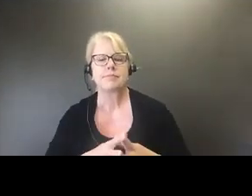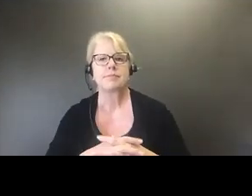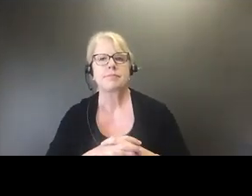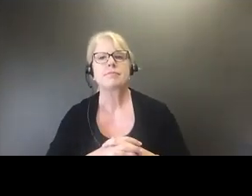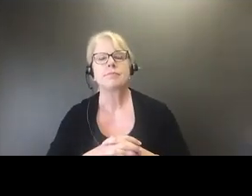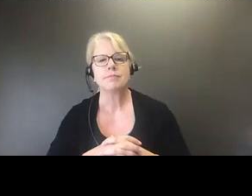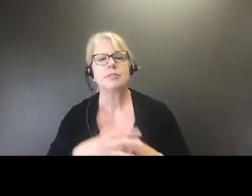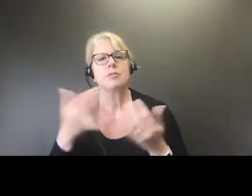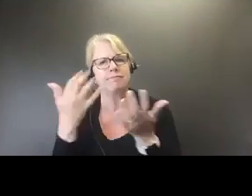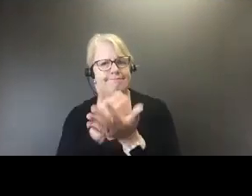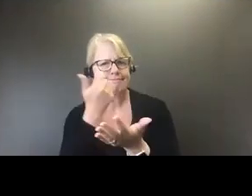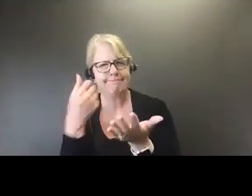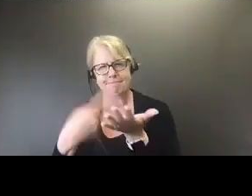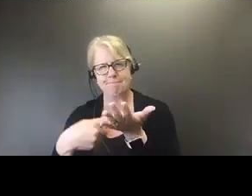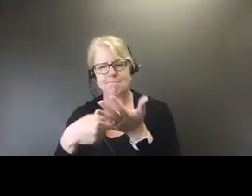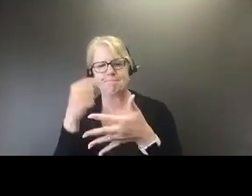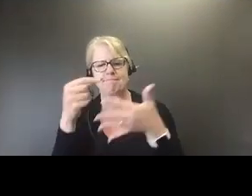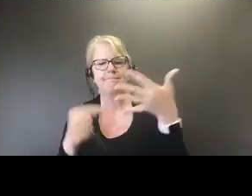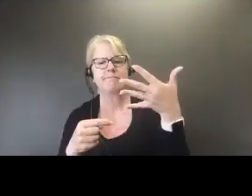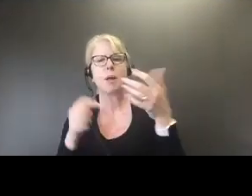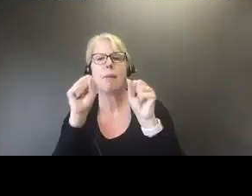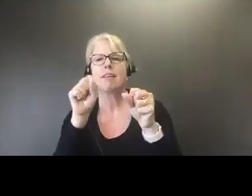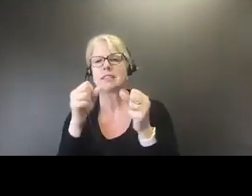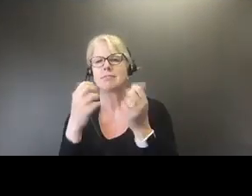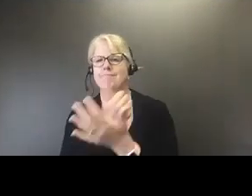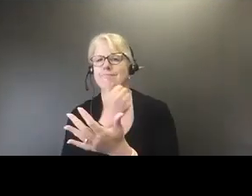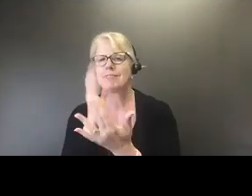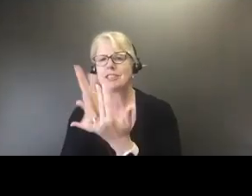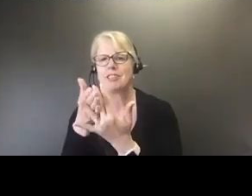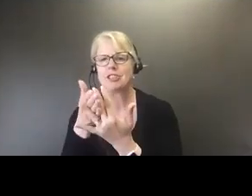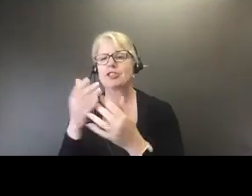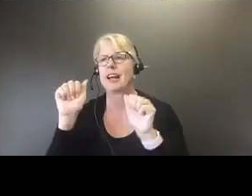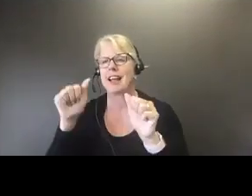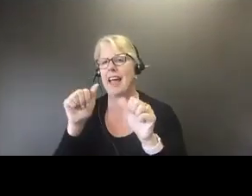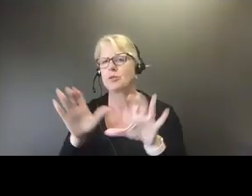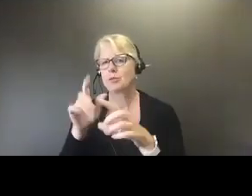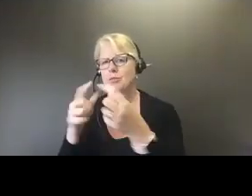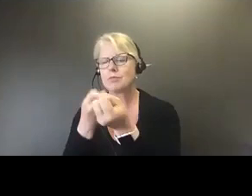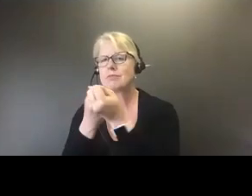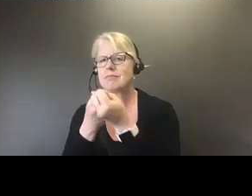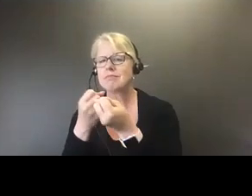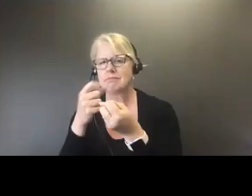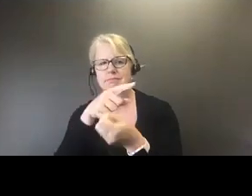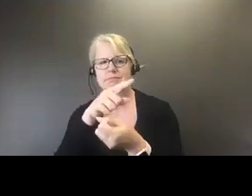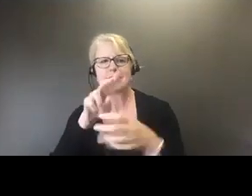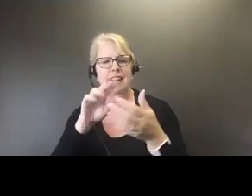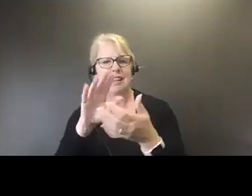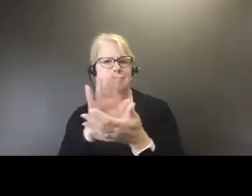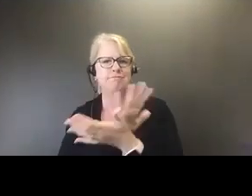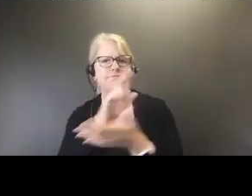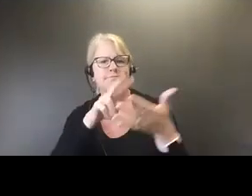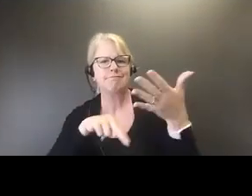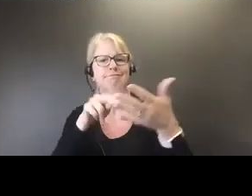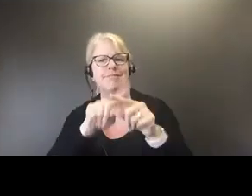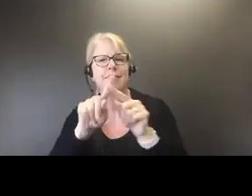So let's talk about some of the various interventions that are described in the literature. And this table is taken from some work